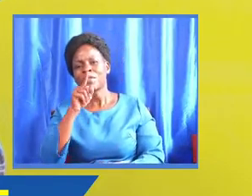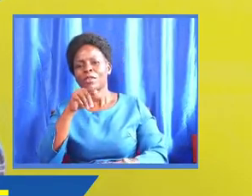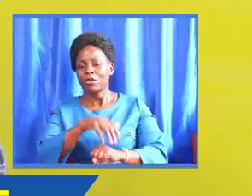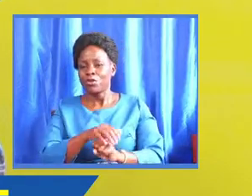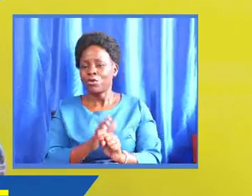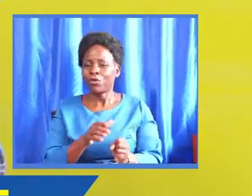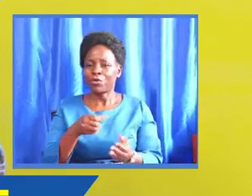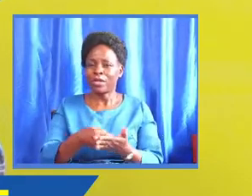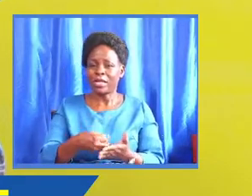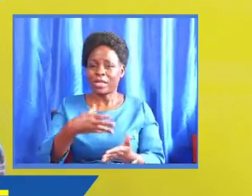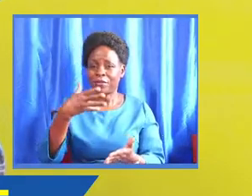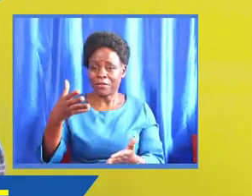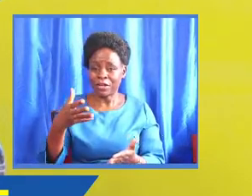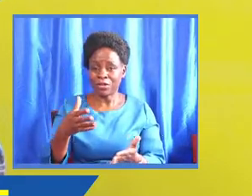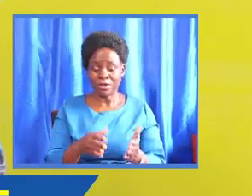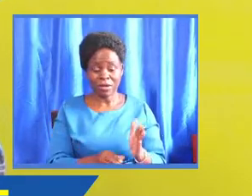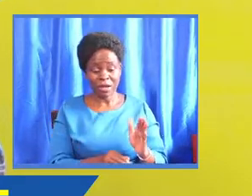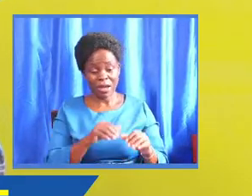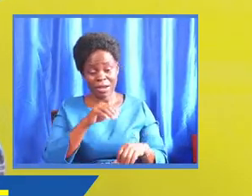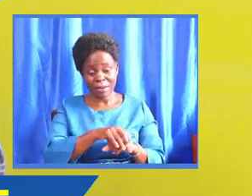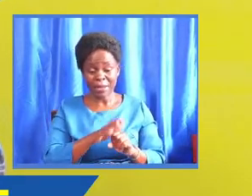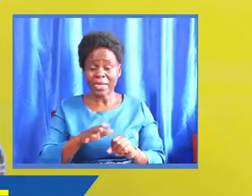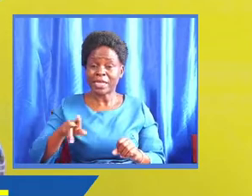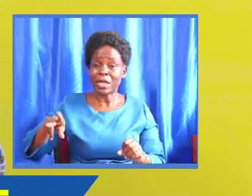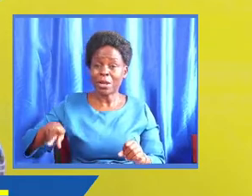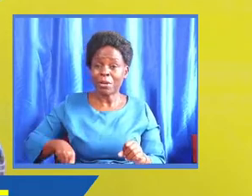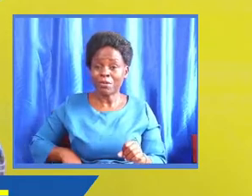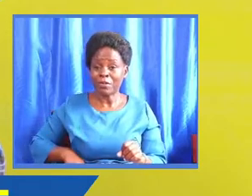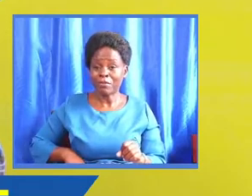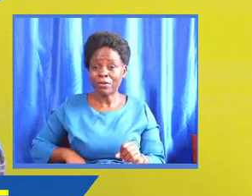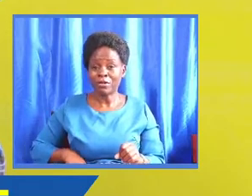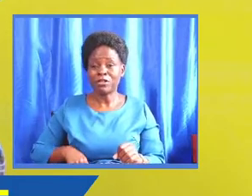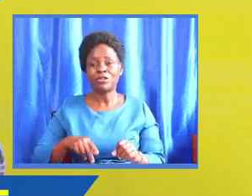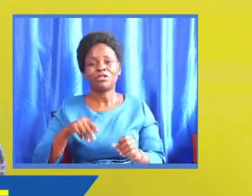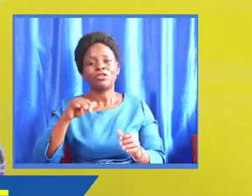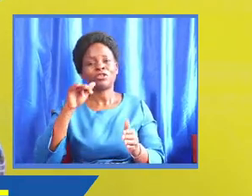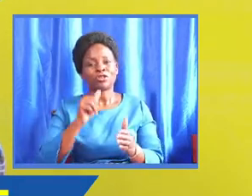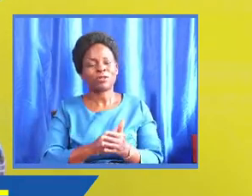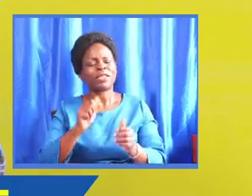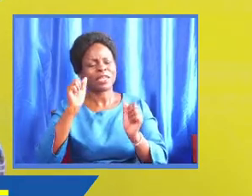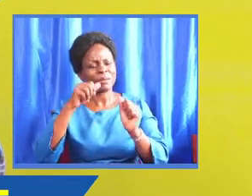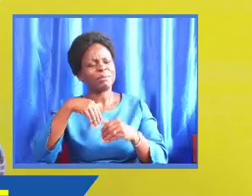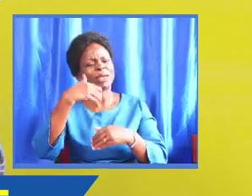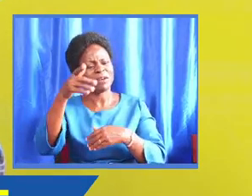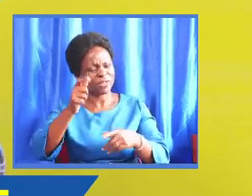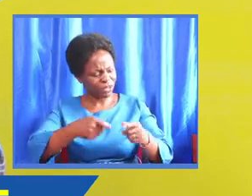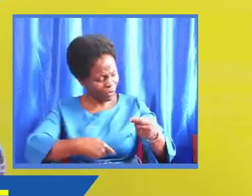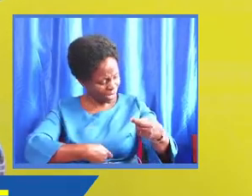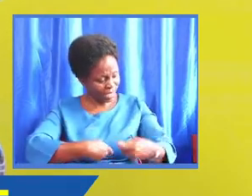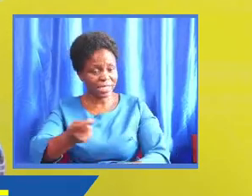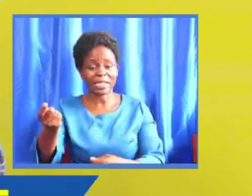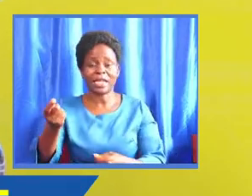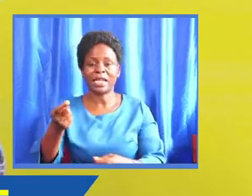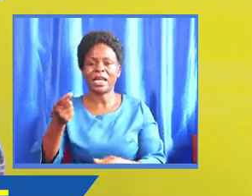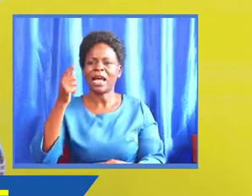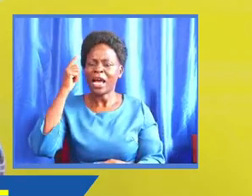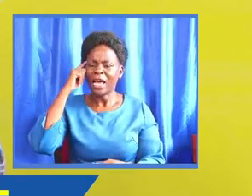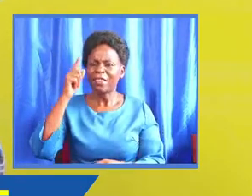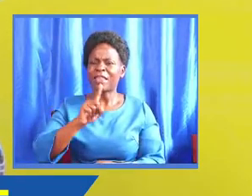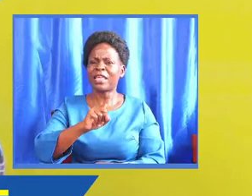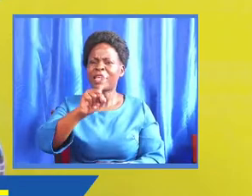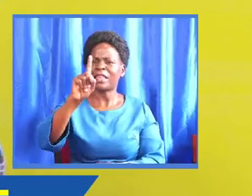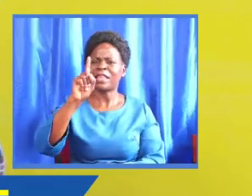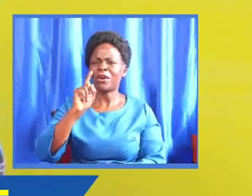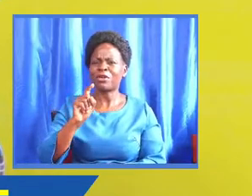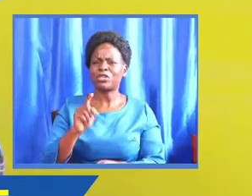that value and make the development profitable so that eventually you can sell it. So I think the question is, how